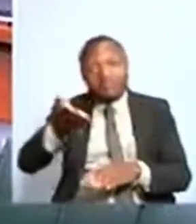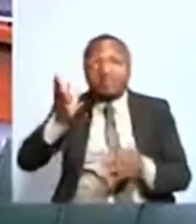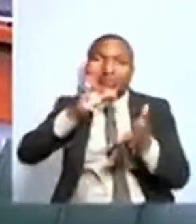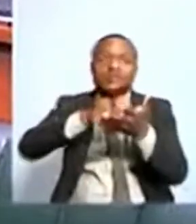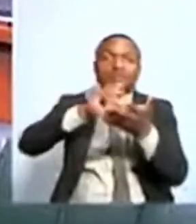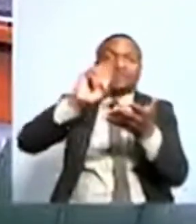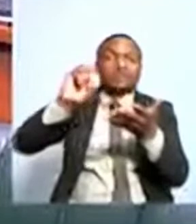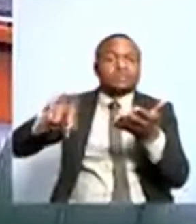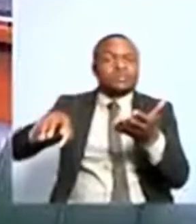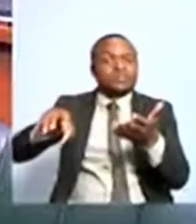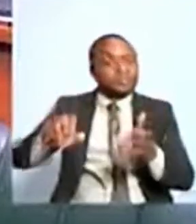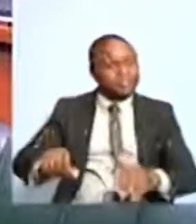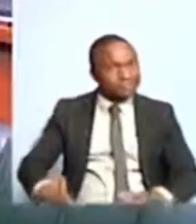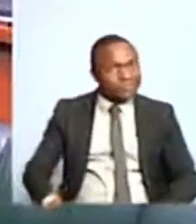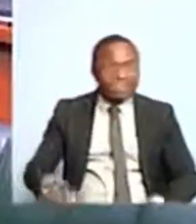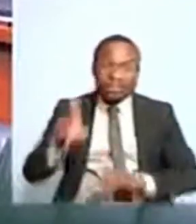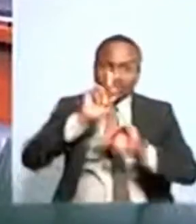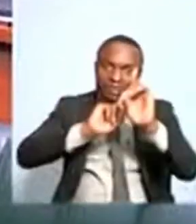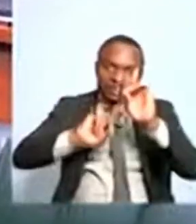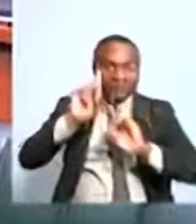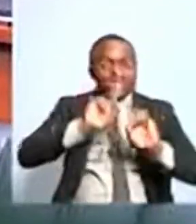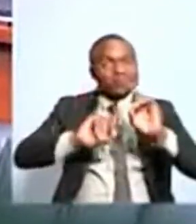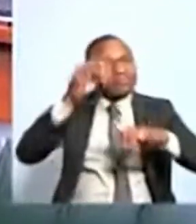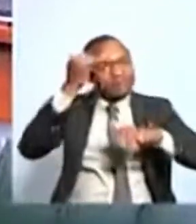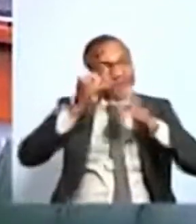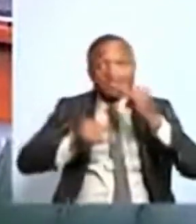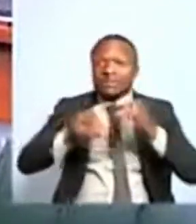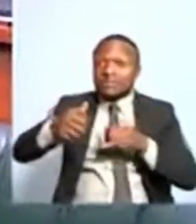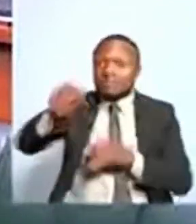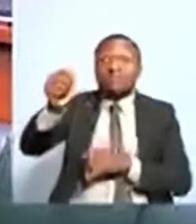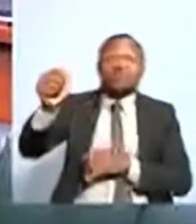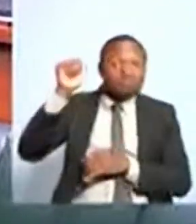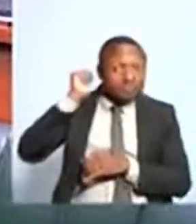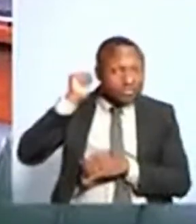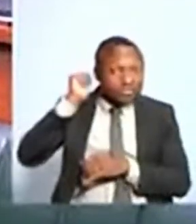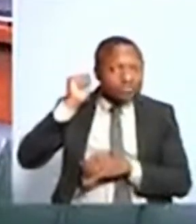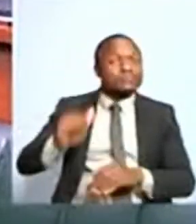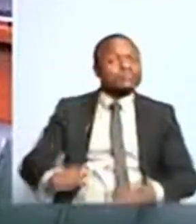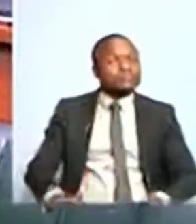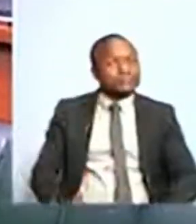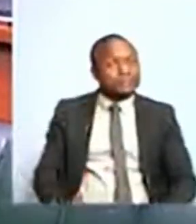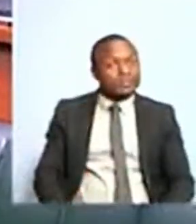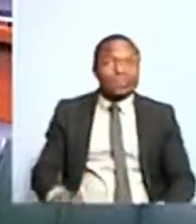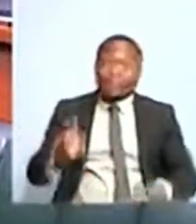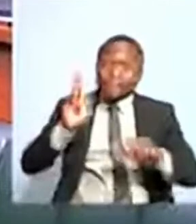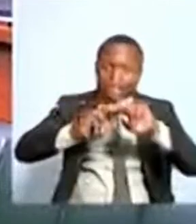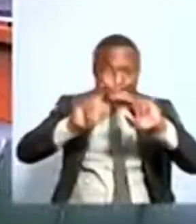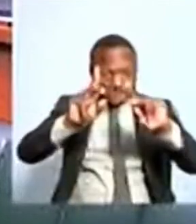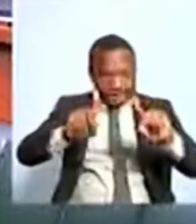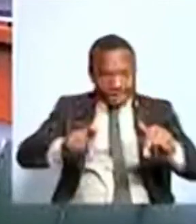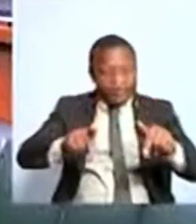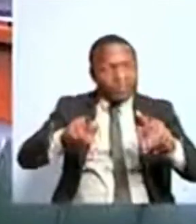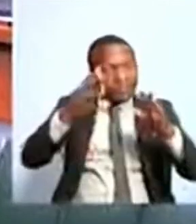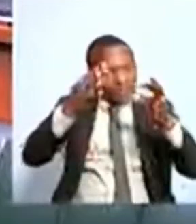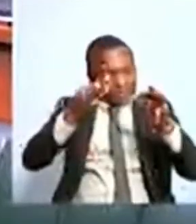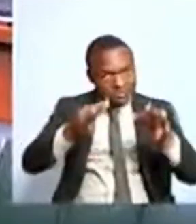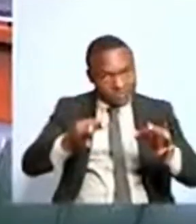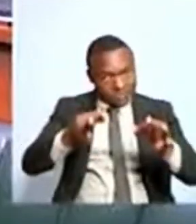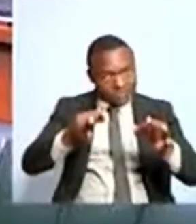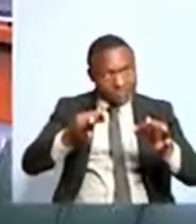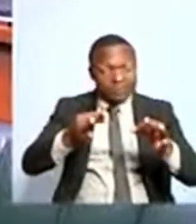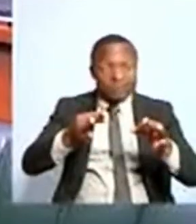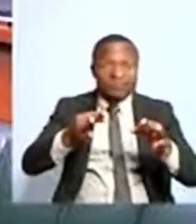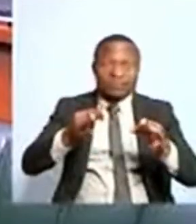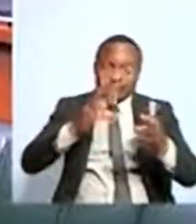removed, therefore the debate is flat. I refuse, Mr. Chair. Mr. Chair, if we